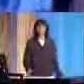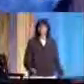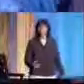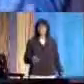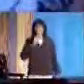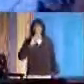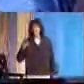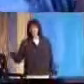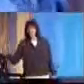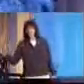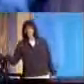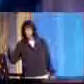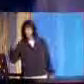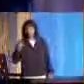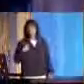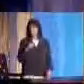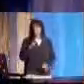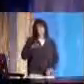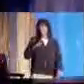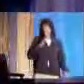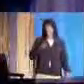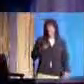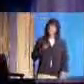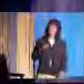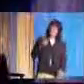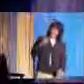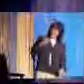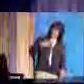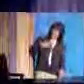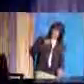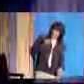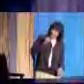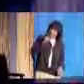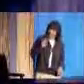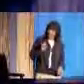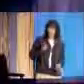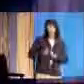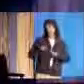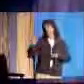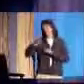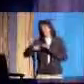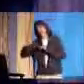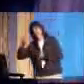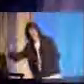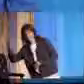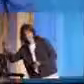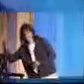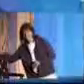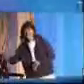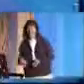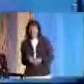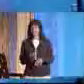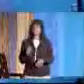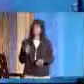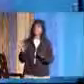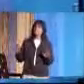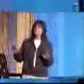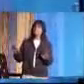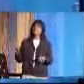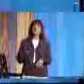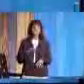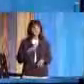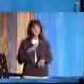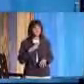So I'm not talking about different styles of speaking. I'm talking about speaking when it is uncaring, when you don't care.